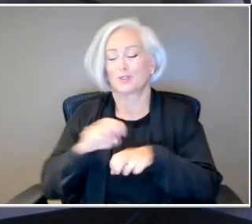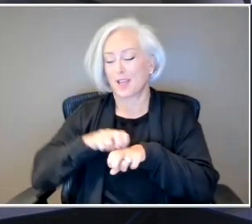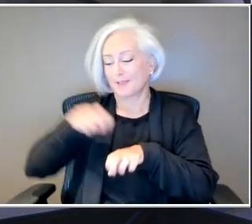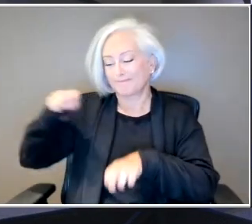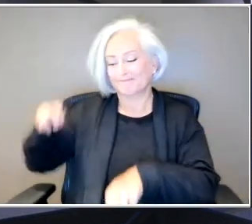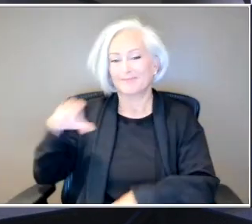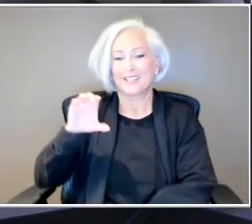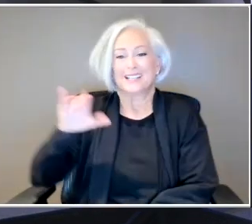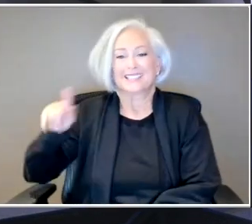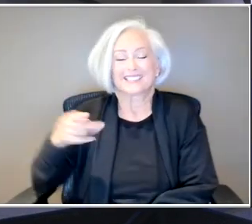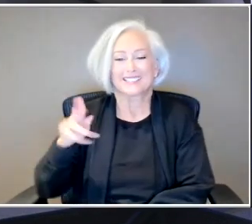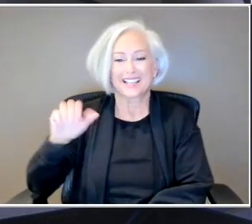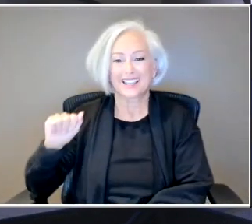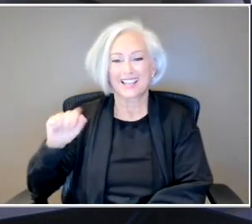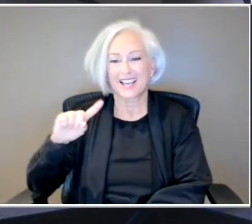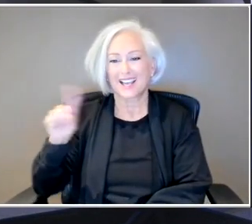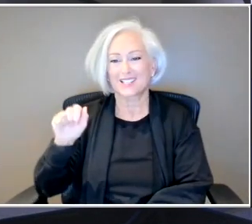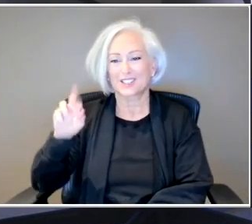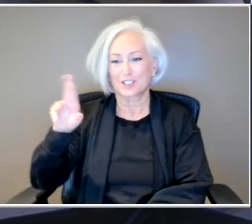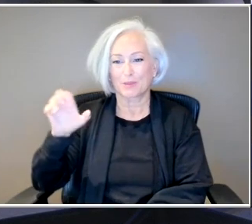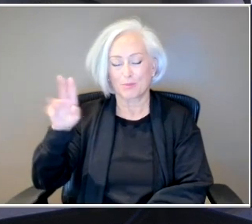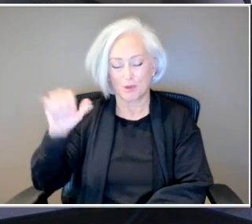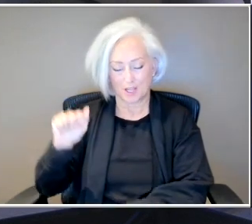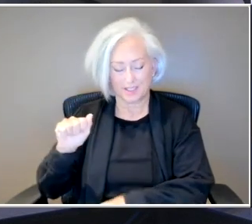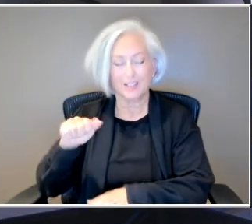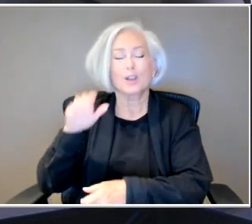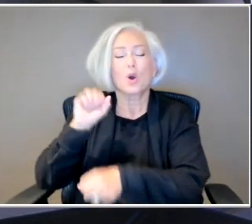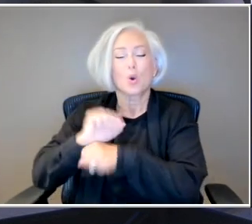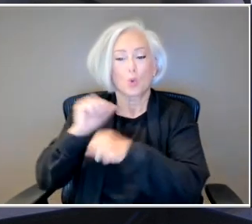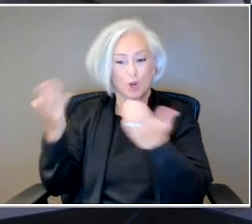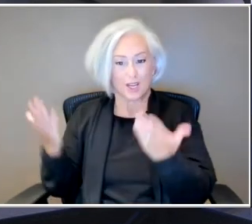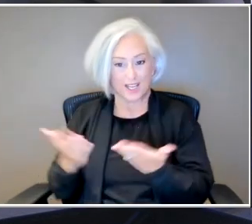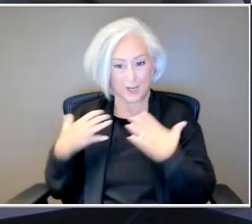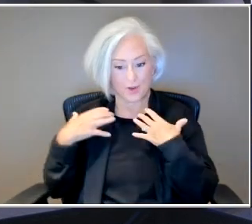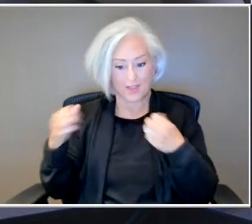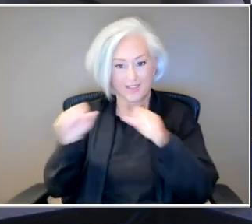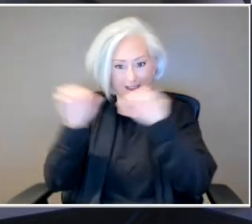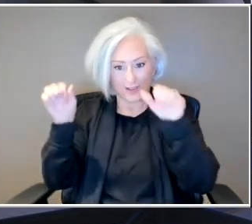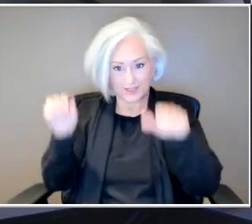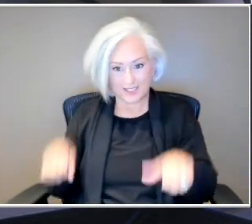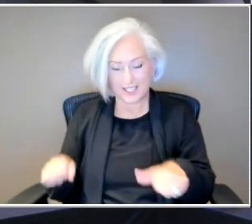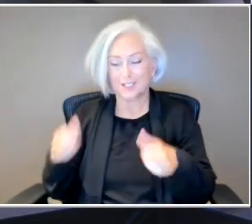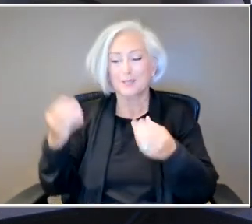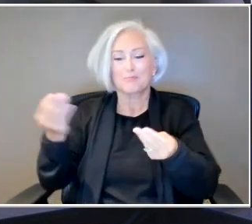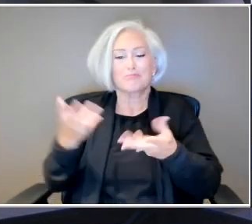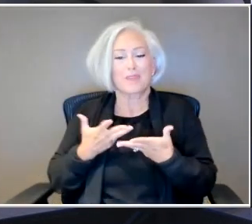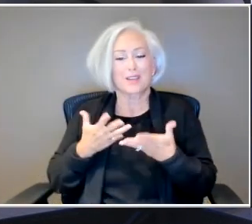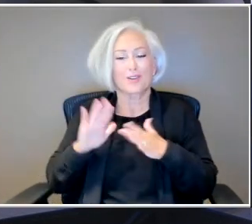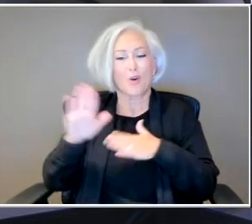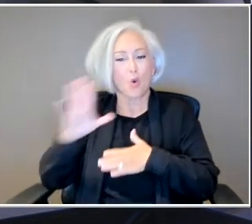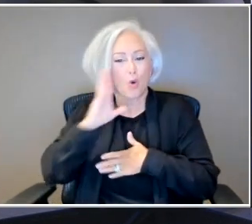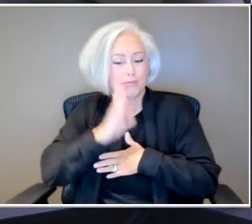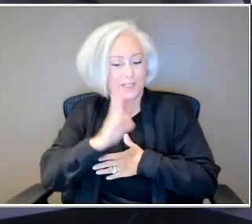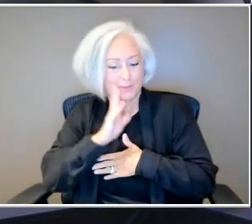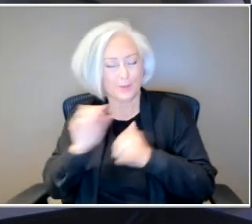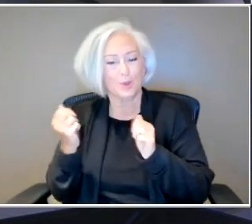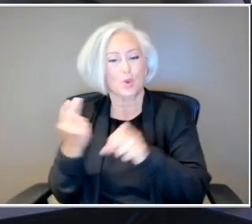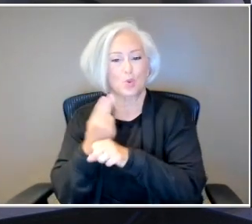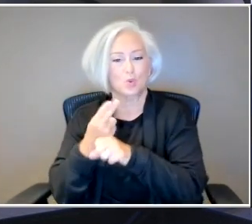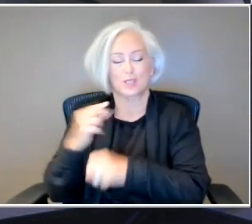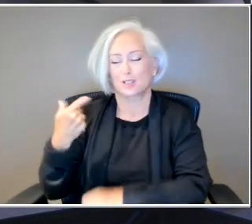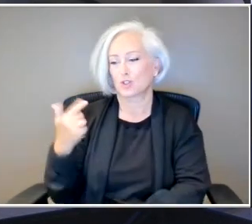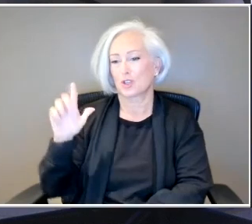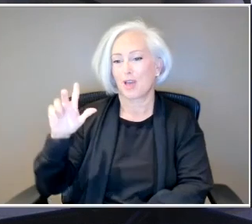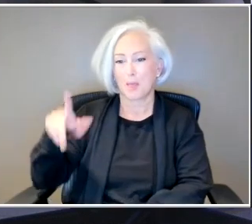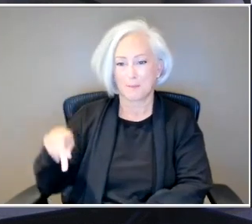health system and is here to share her experience taking a GLP-1 drug. Good to have you. Thank you. Thanks for being here to share. She is